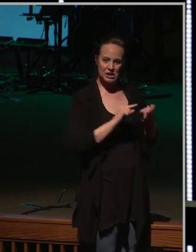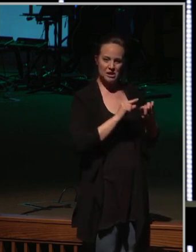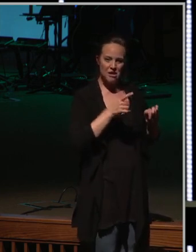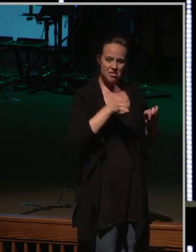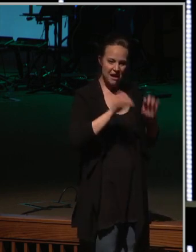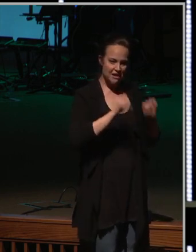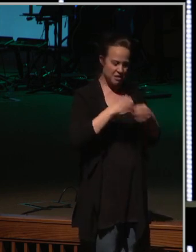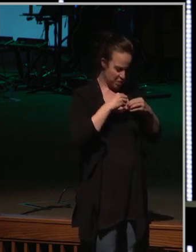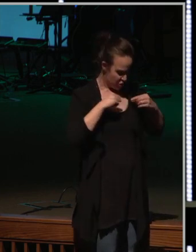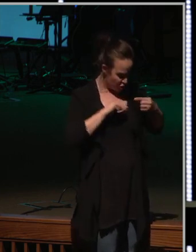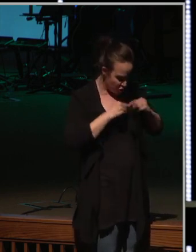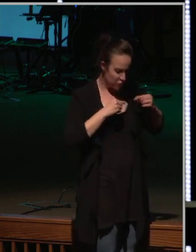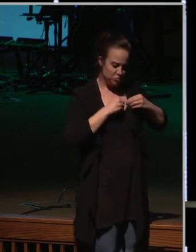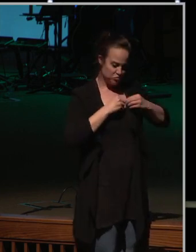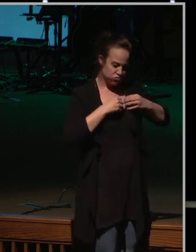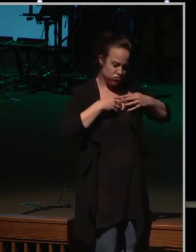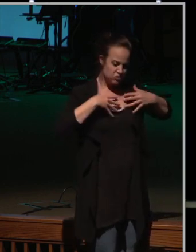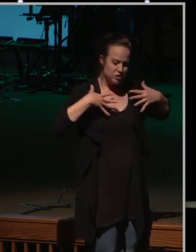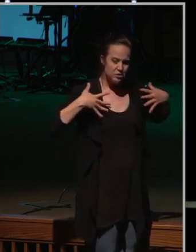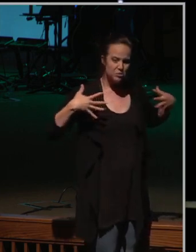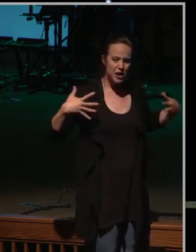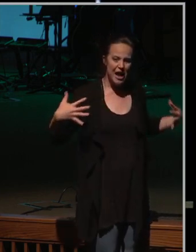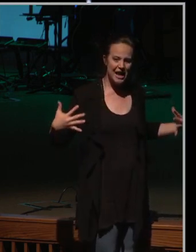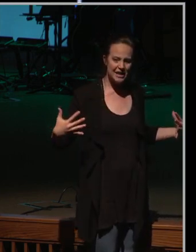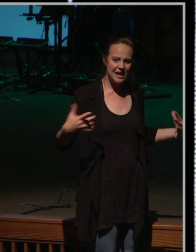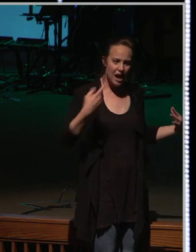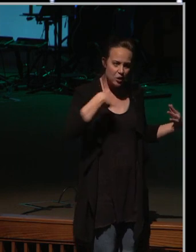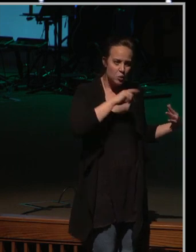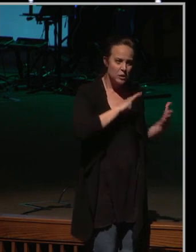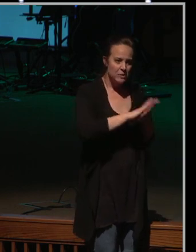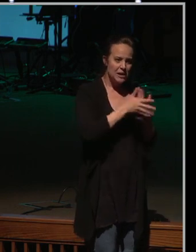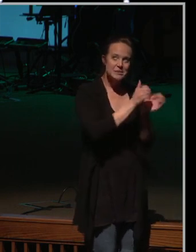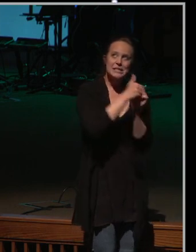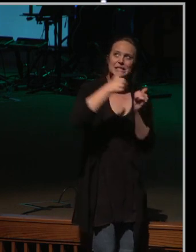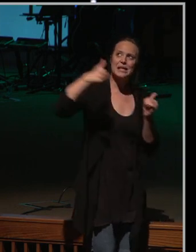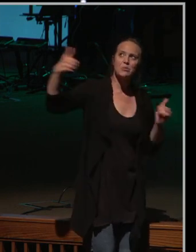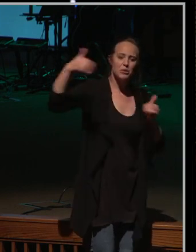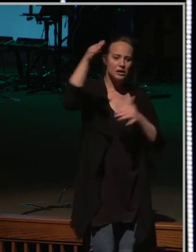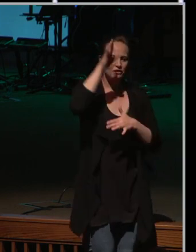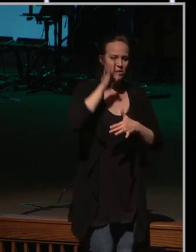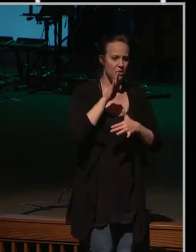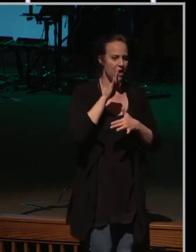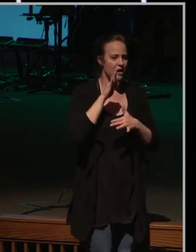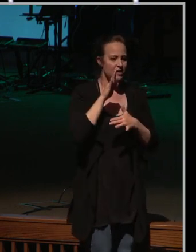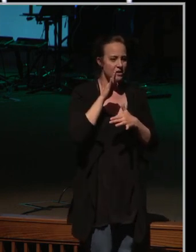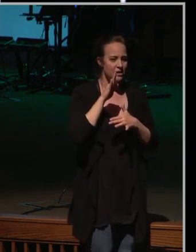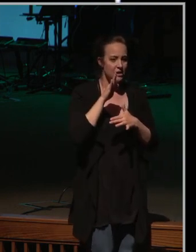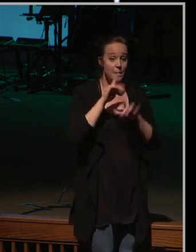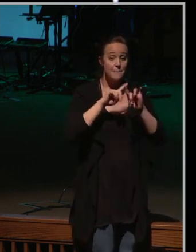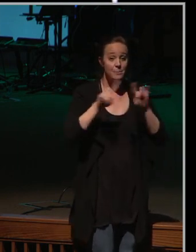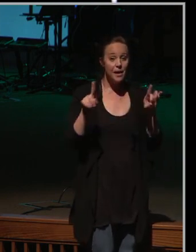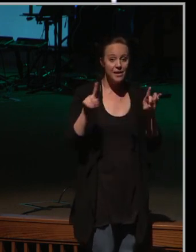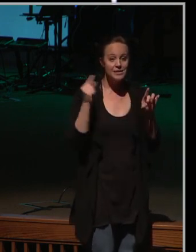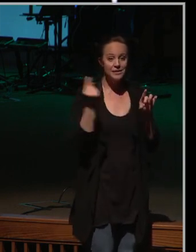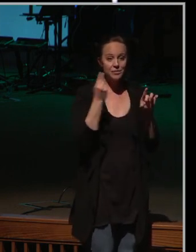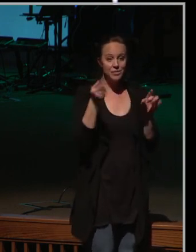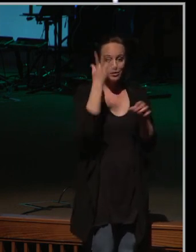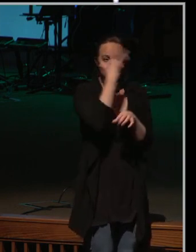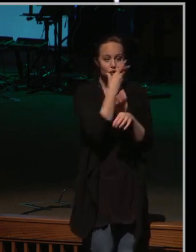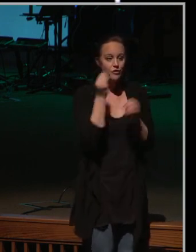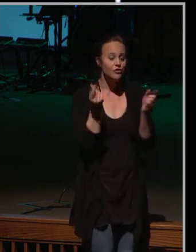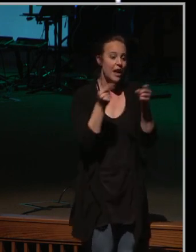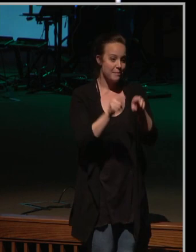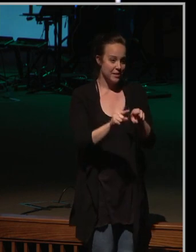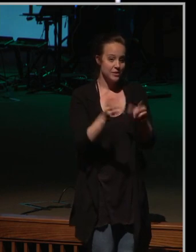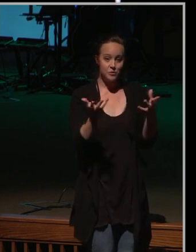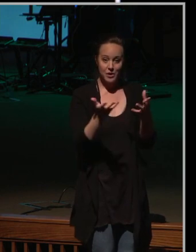are separated by our sin. And the amazing, beautiful, wonderful thing is that he sent his son, Jesus, to die in our place, to